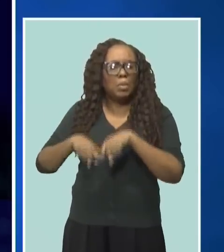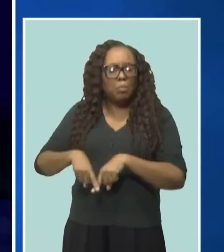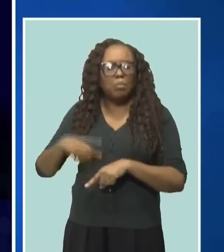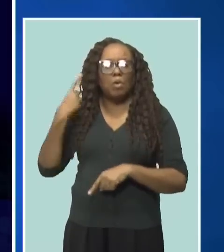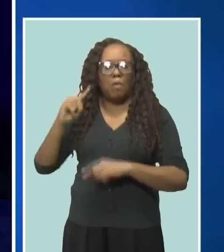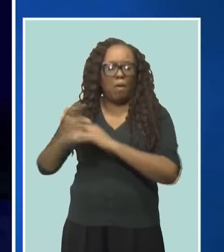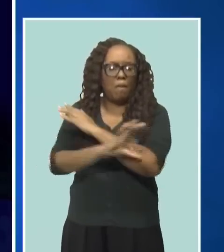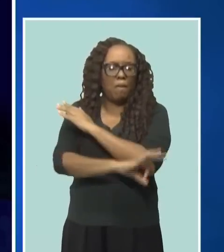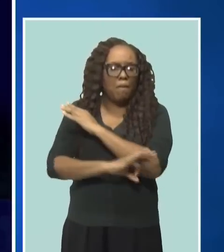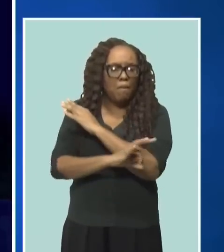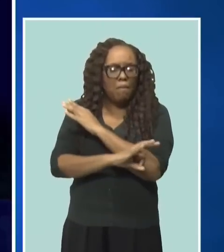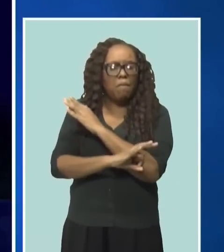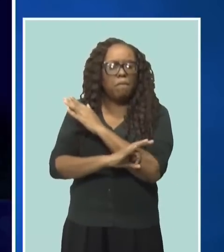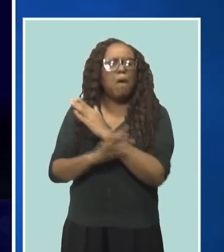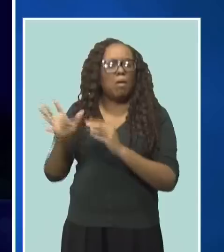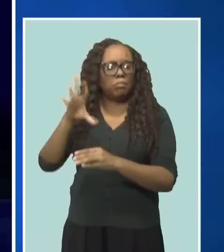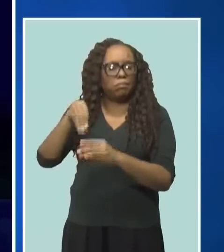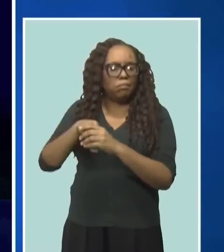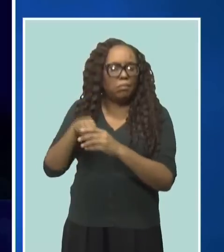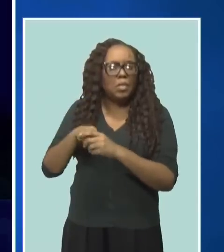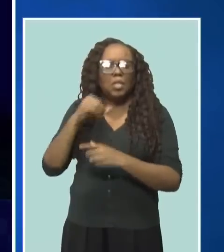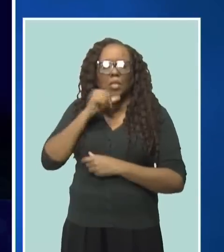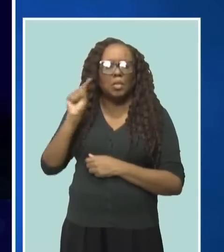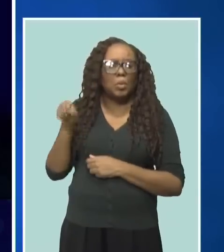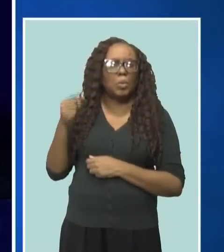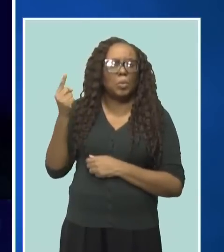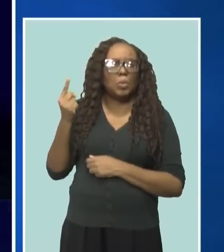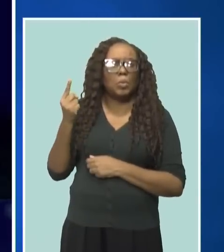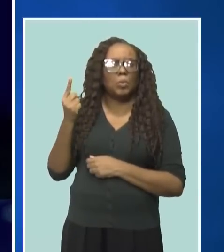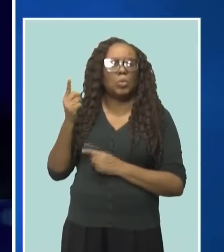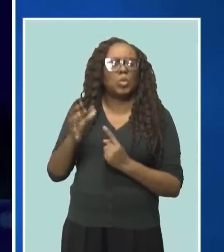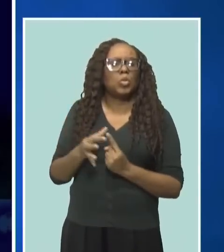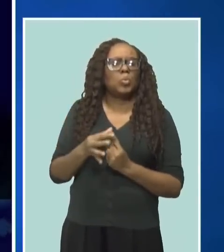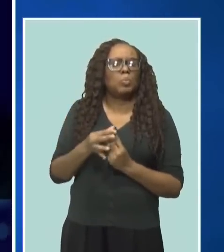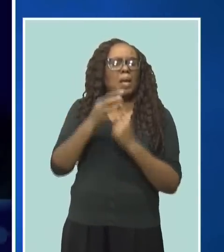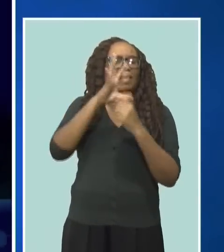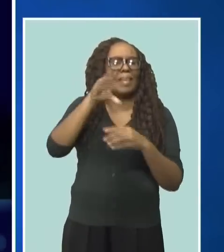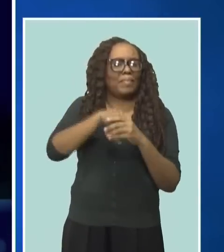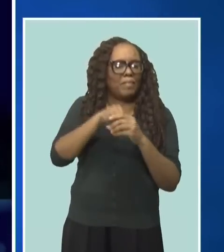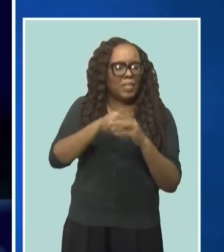in a wide way, as opposed to just specialist